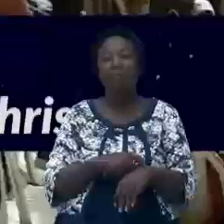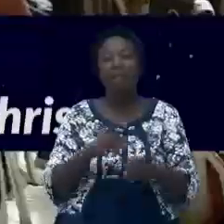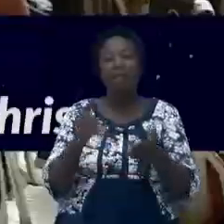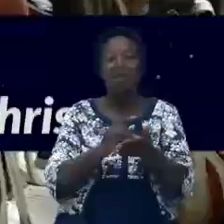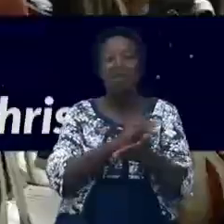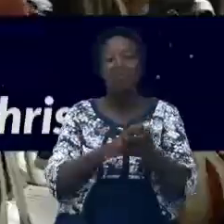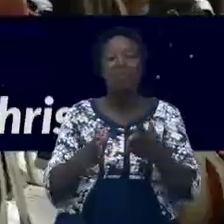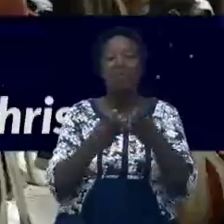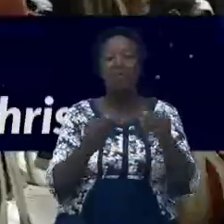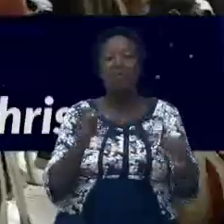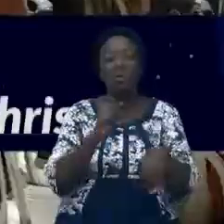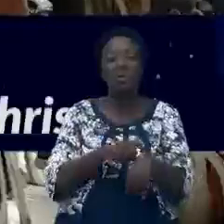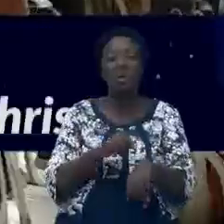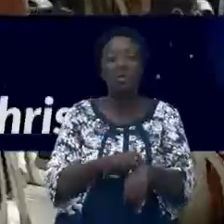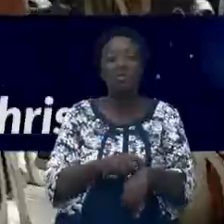Miracle time,